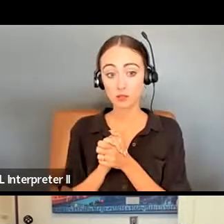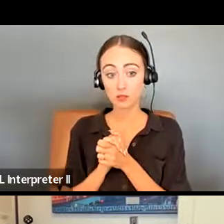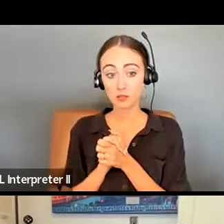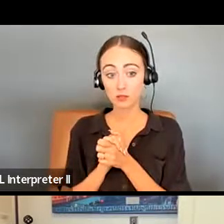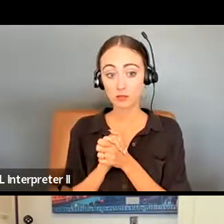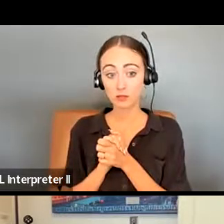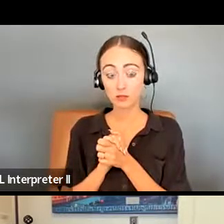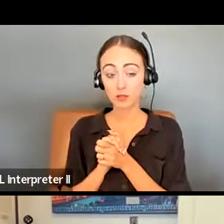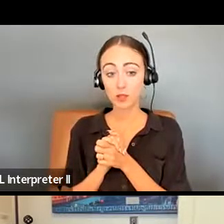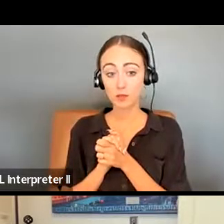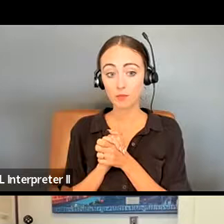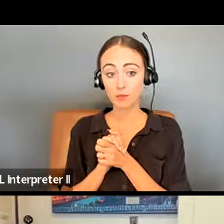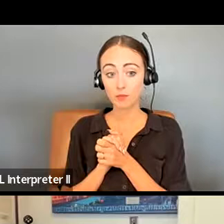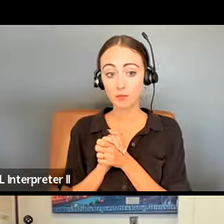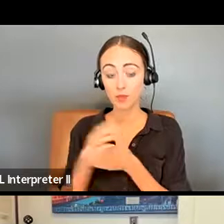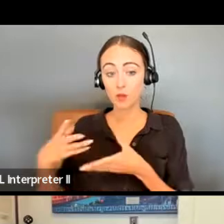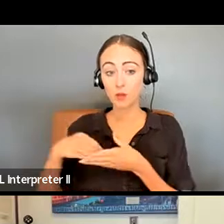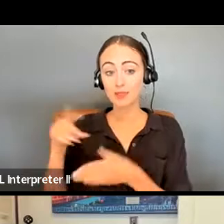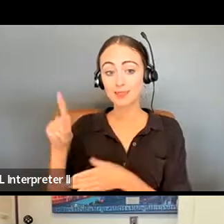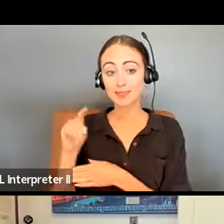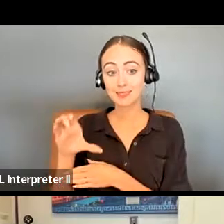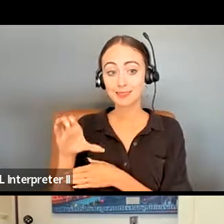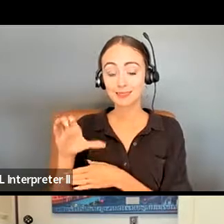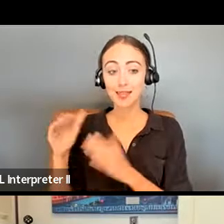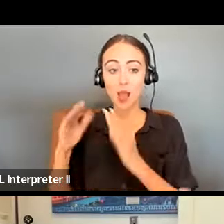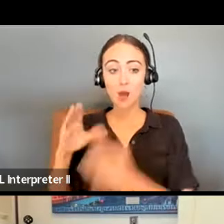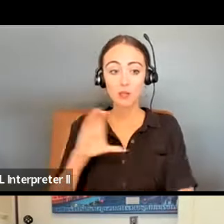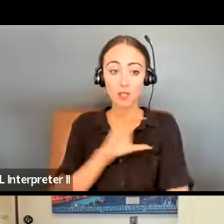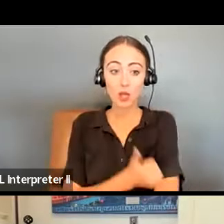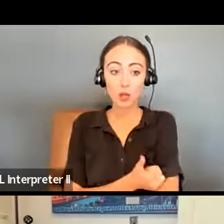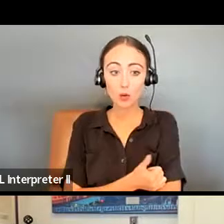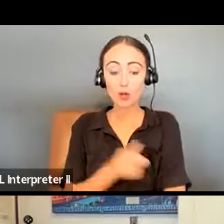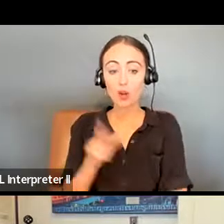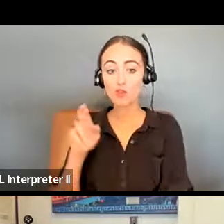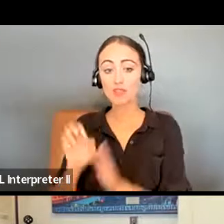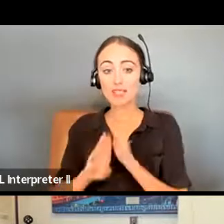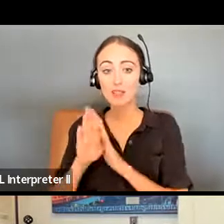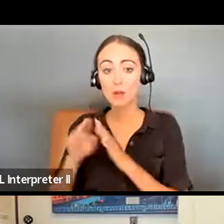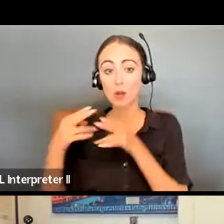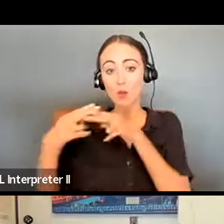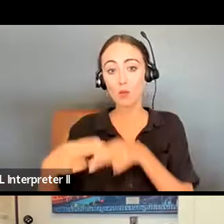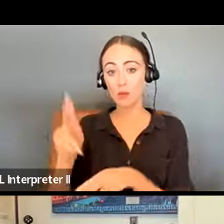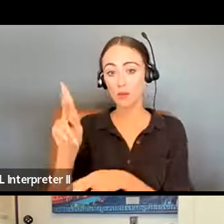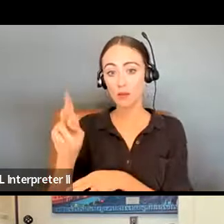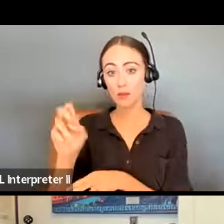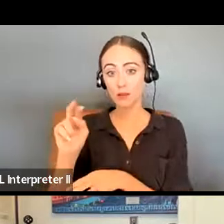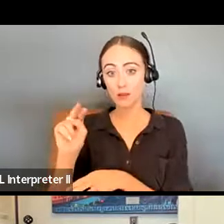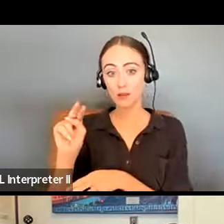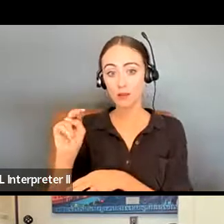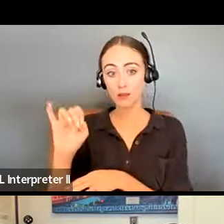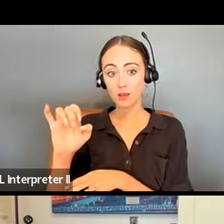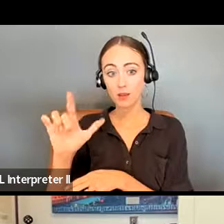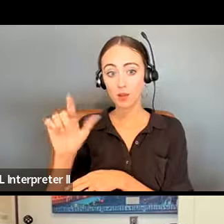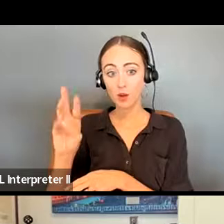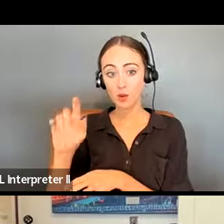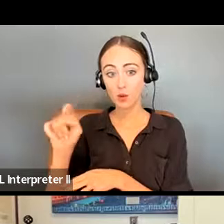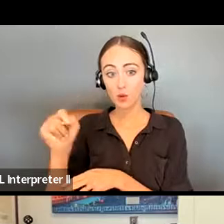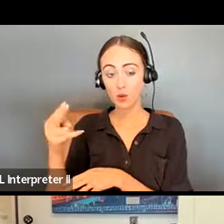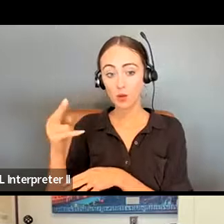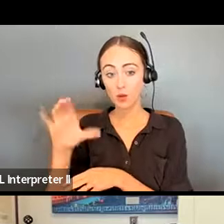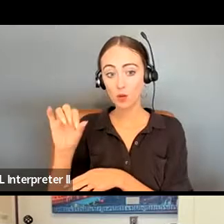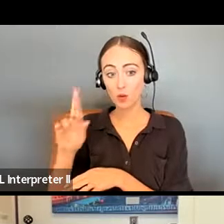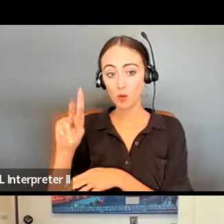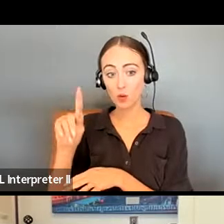as part of the DC Housing Authority redevelopment known as Kenilworth Courts. The streets dedicated